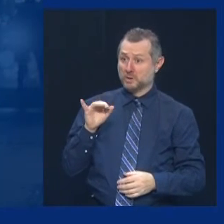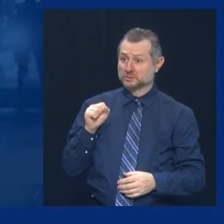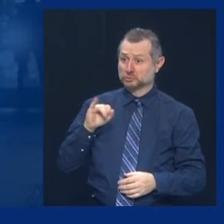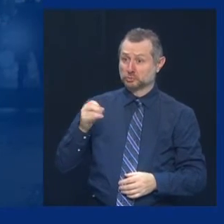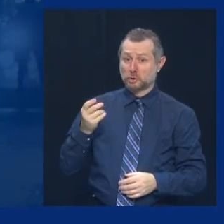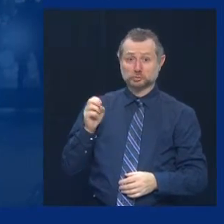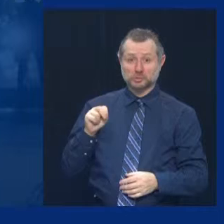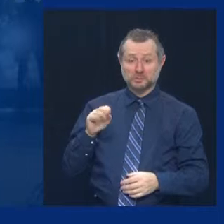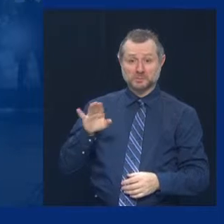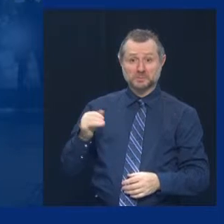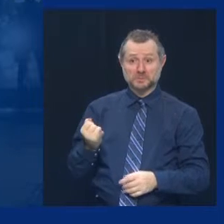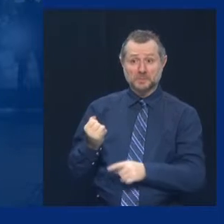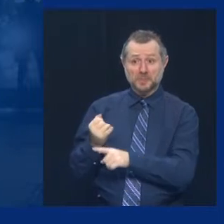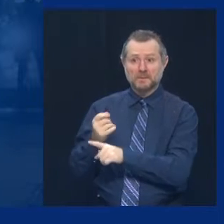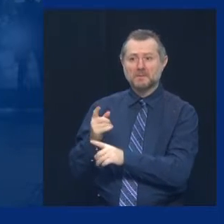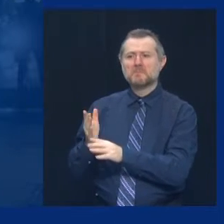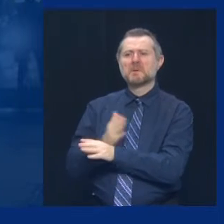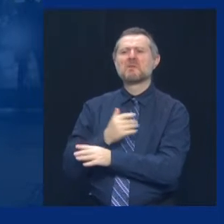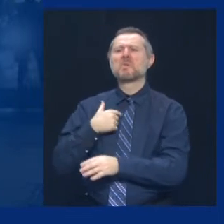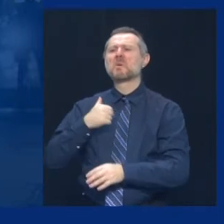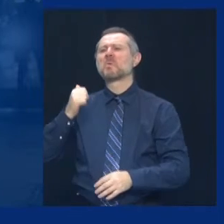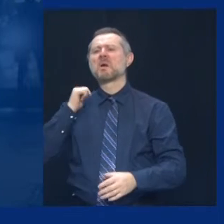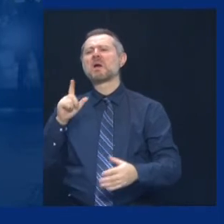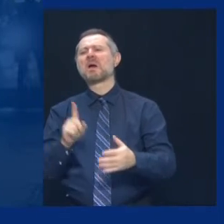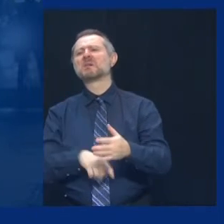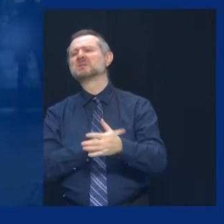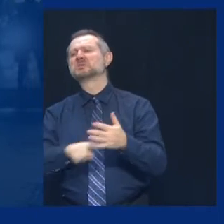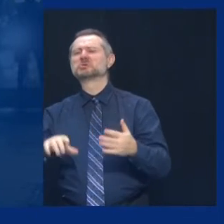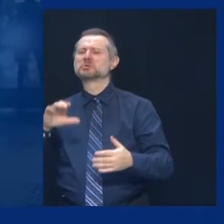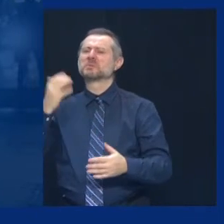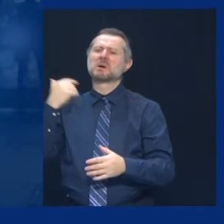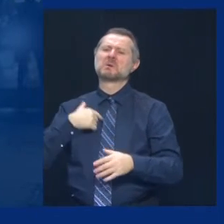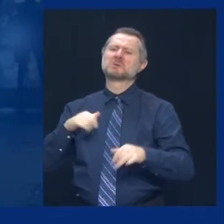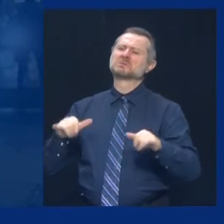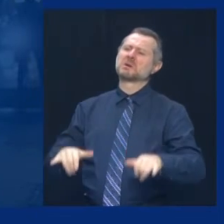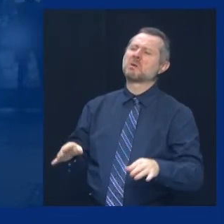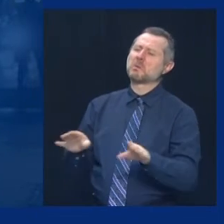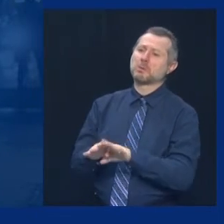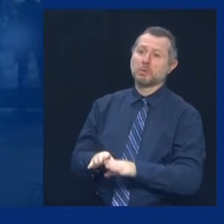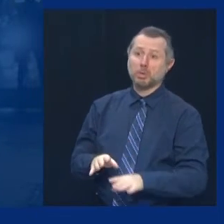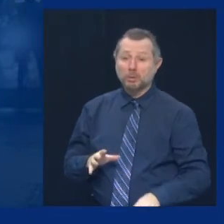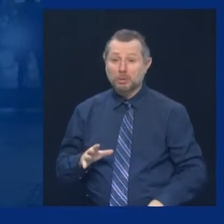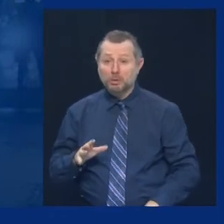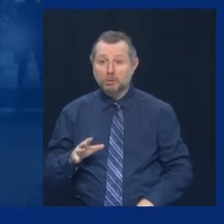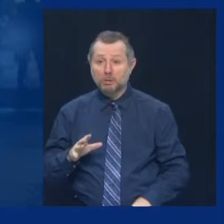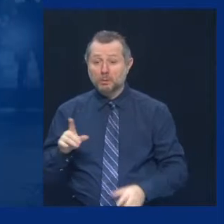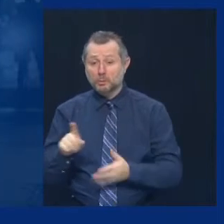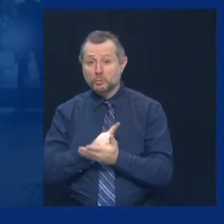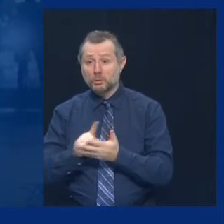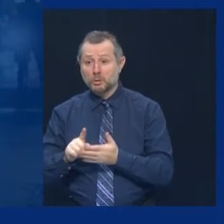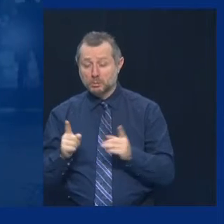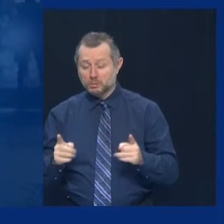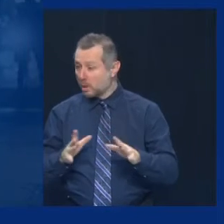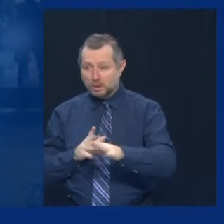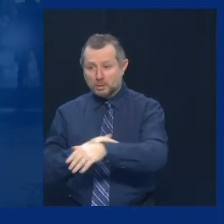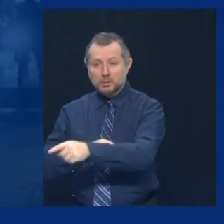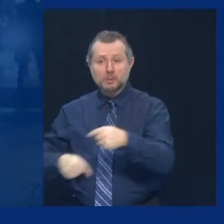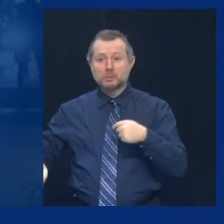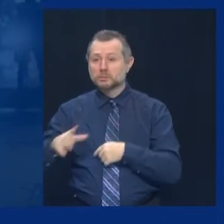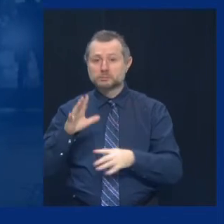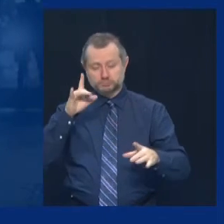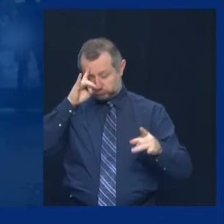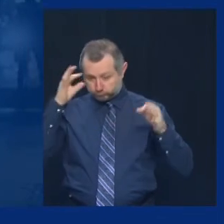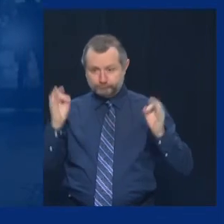cancel Christmas, we're not going to close, did a 180-degree turn and then closed parts of the